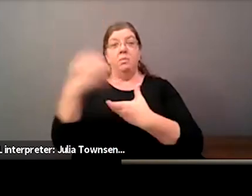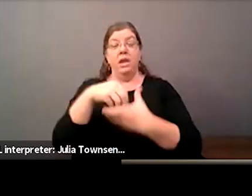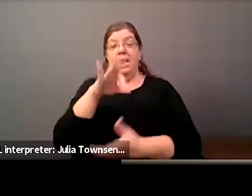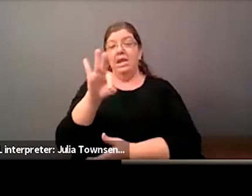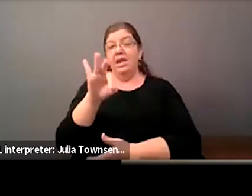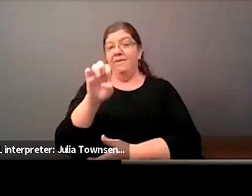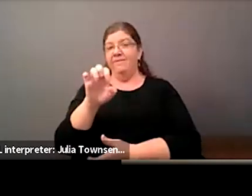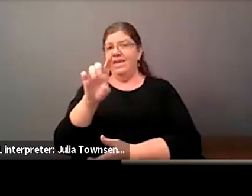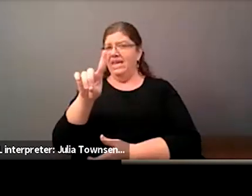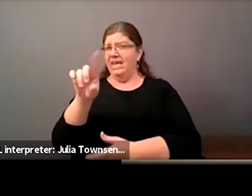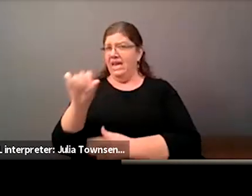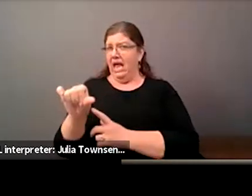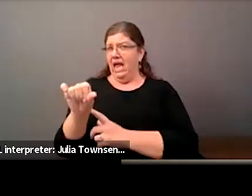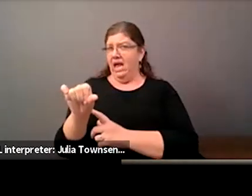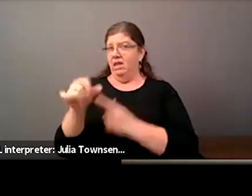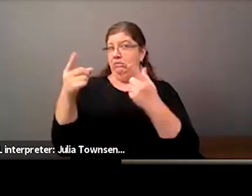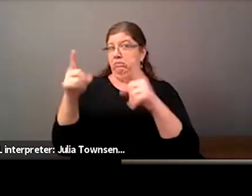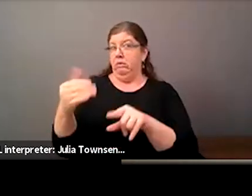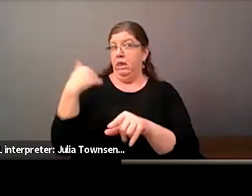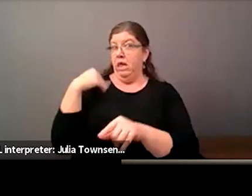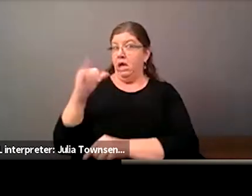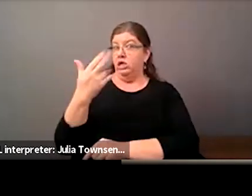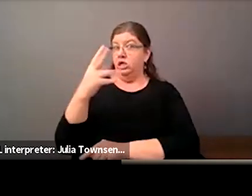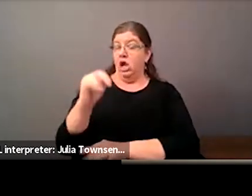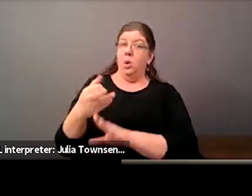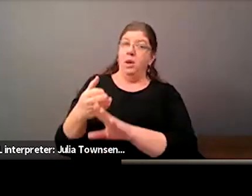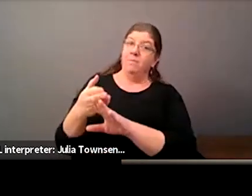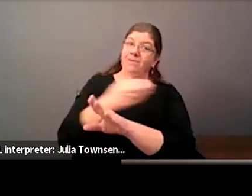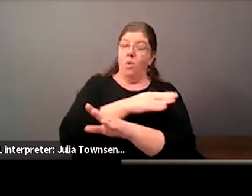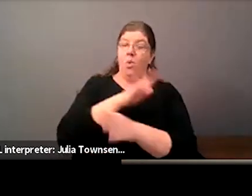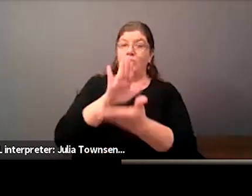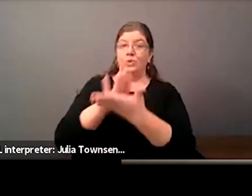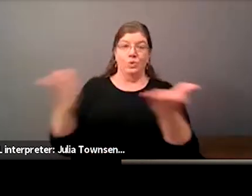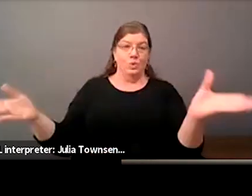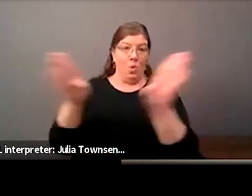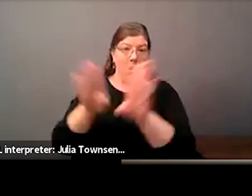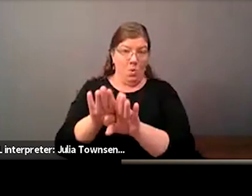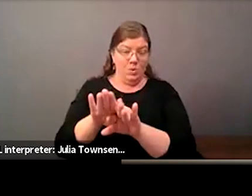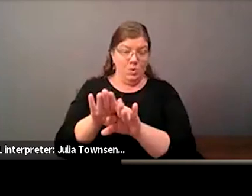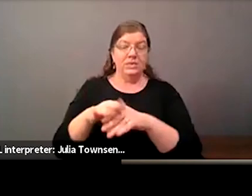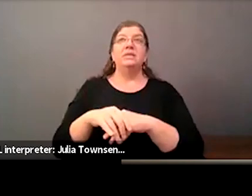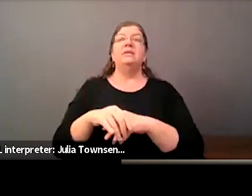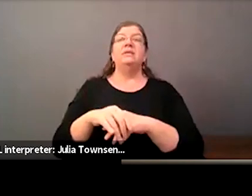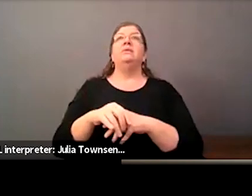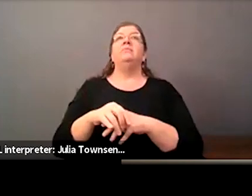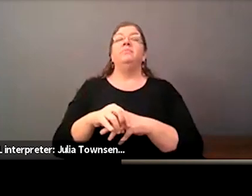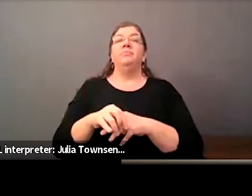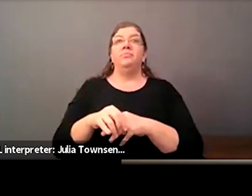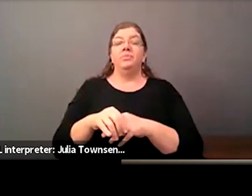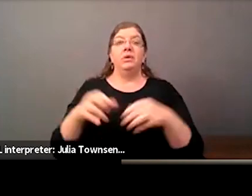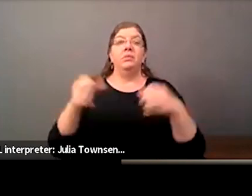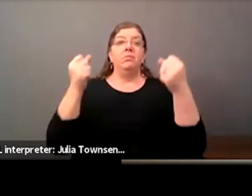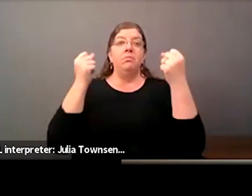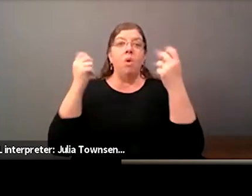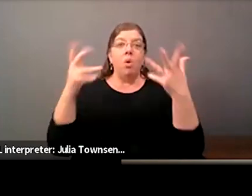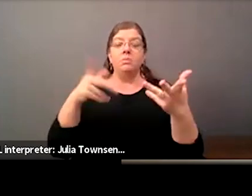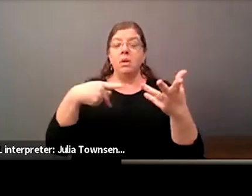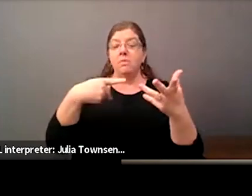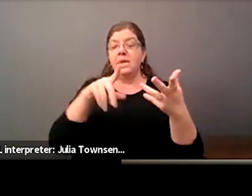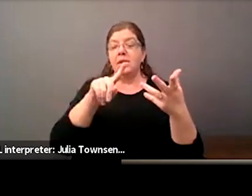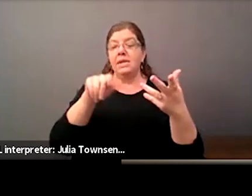which actually took place last january before our school closures and multiple pta board